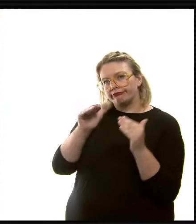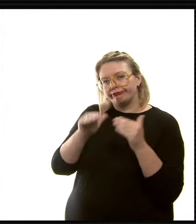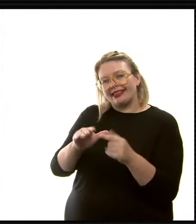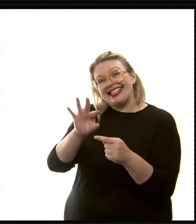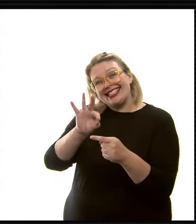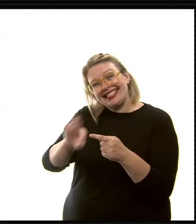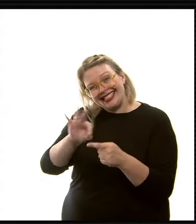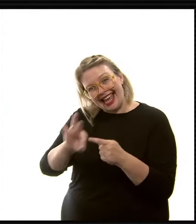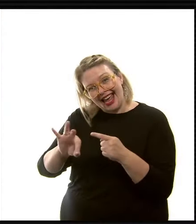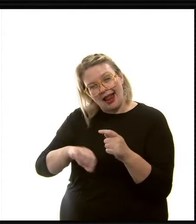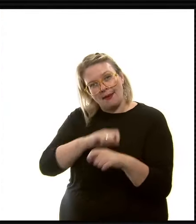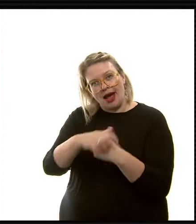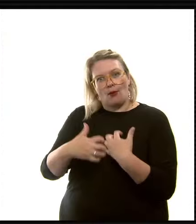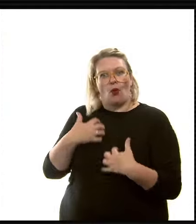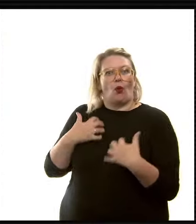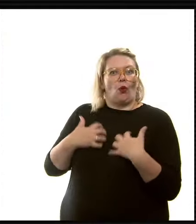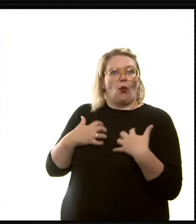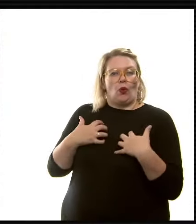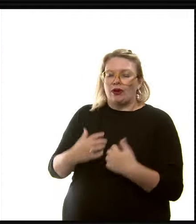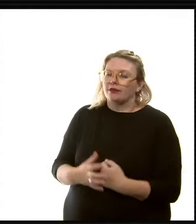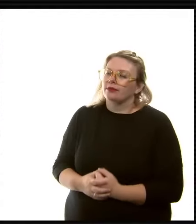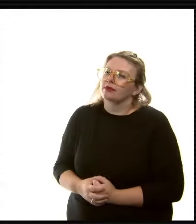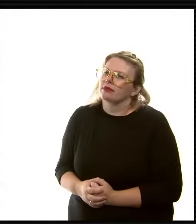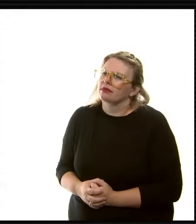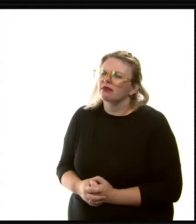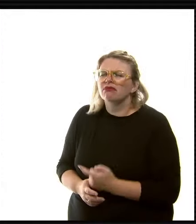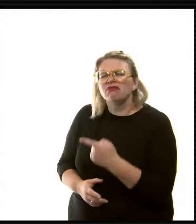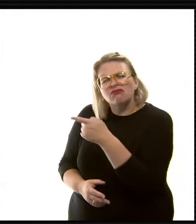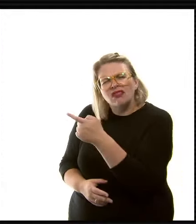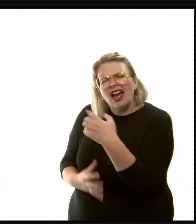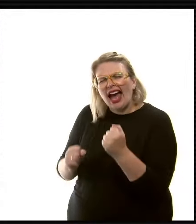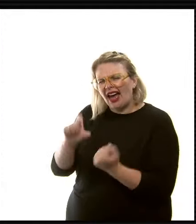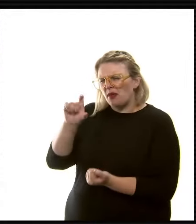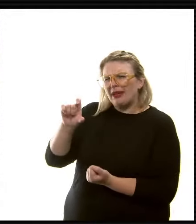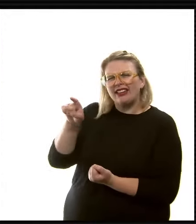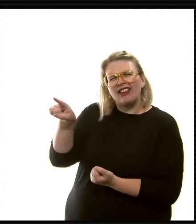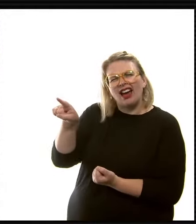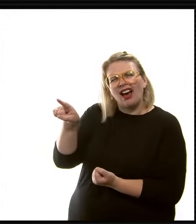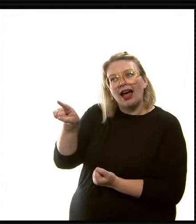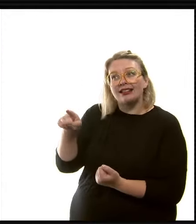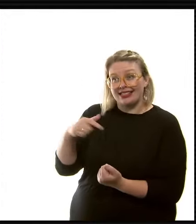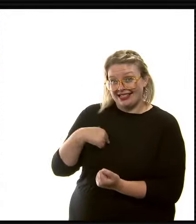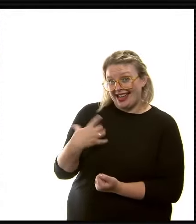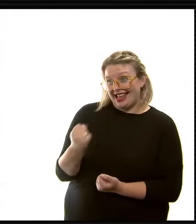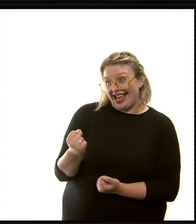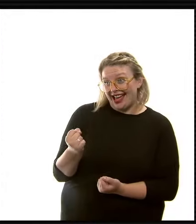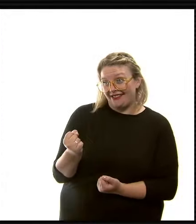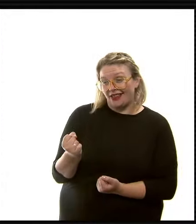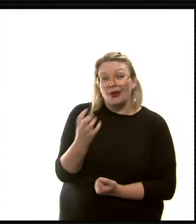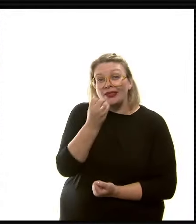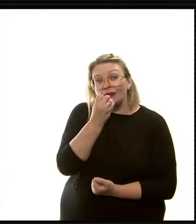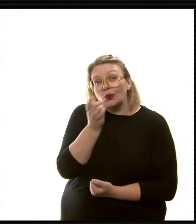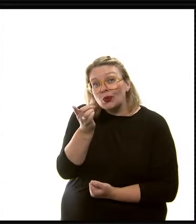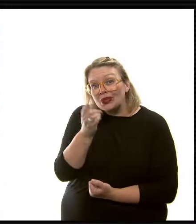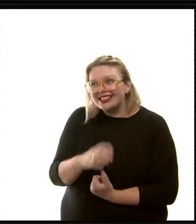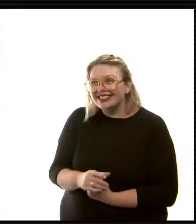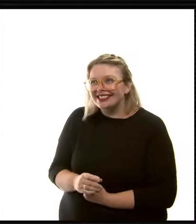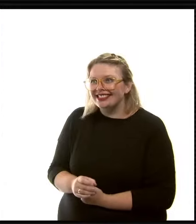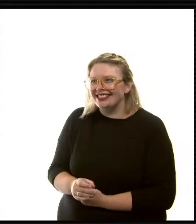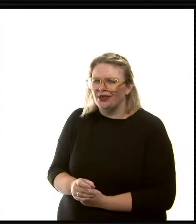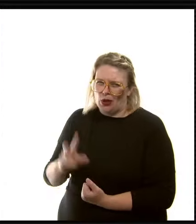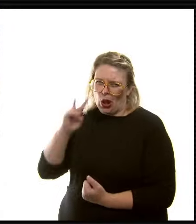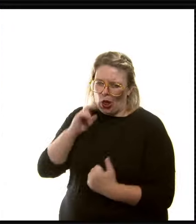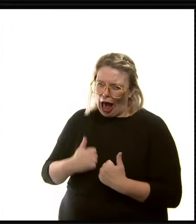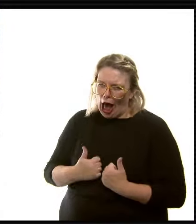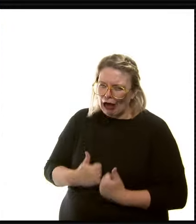builds more engaging. Awesome. Do you still have your minifigure with you? I do, and she comes bearing all these snacks. She looks very hungry.